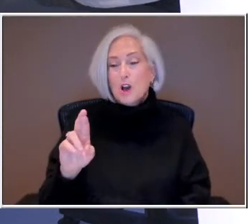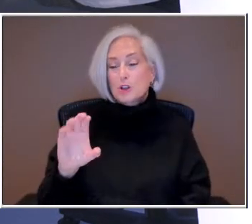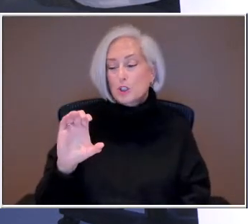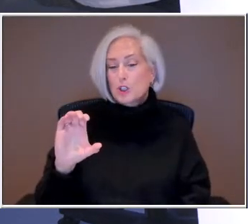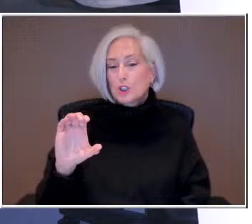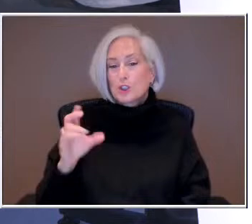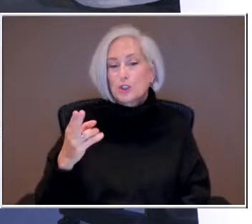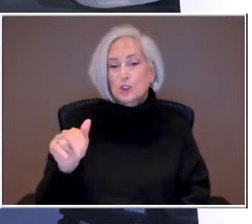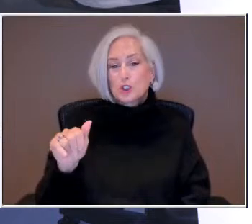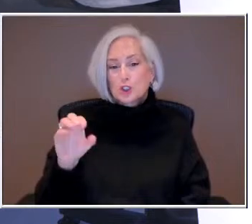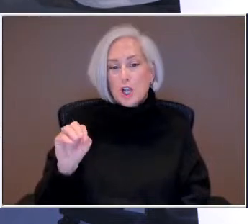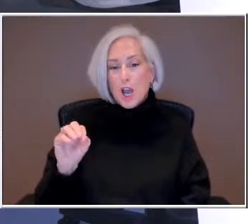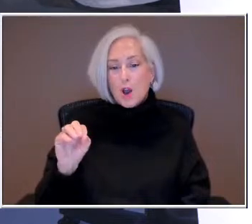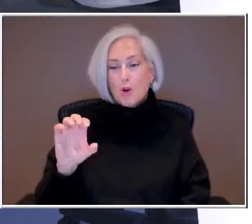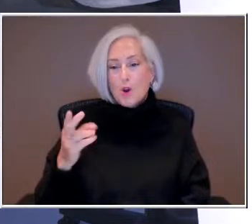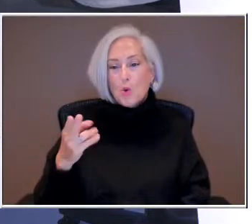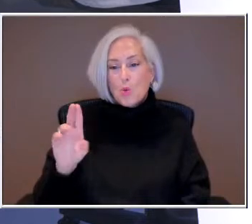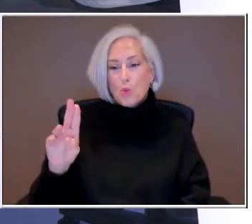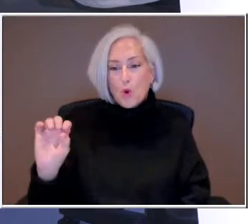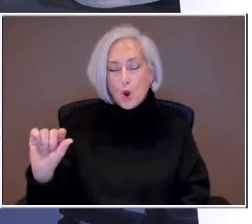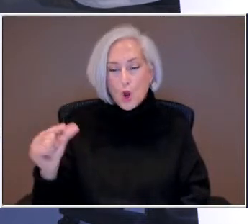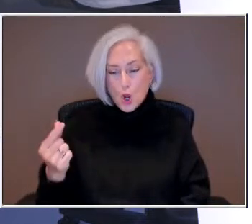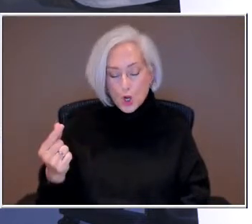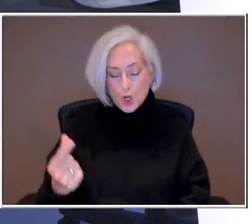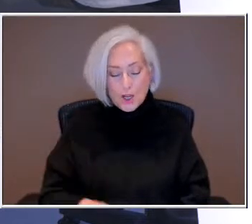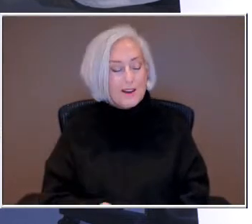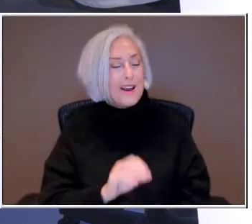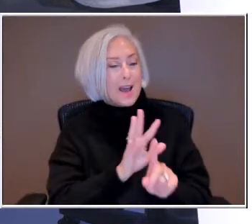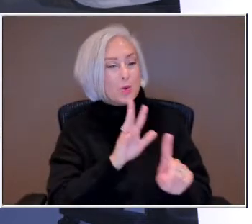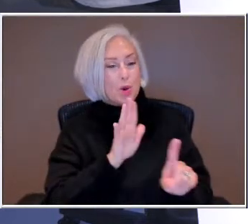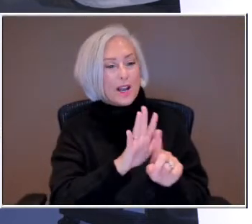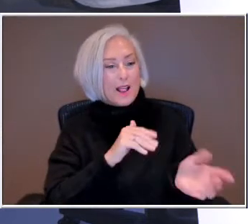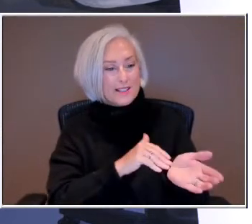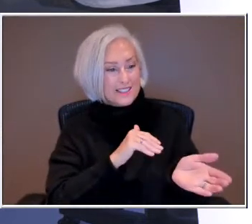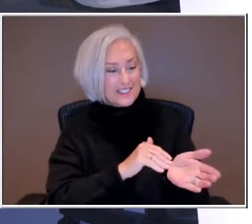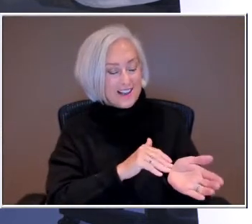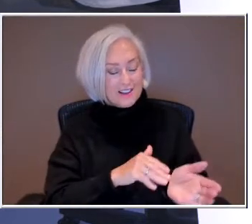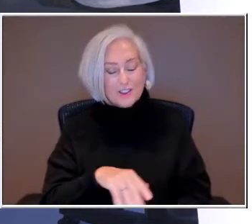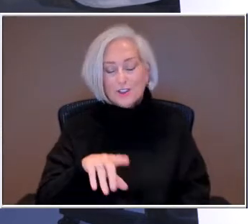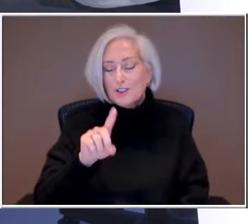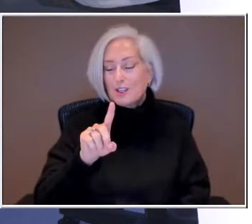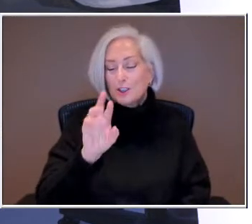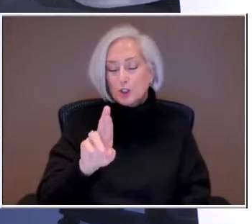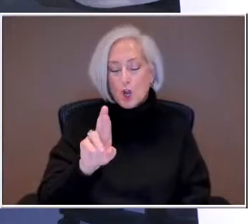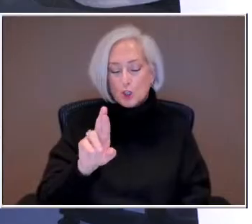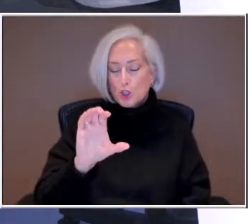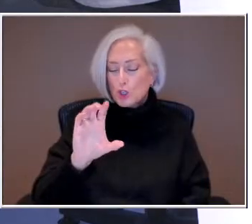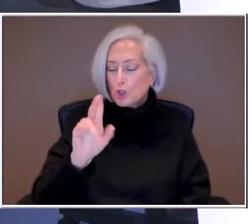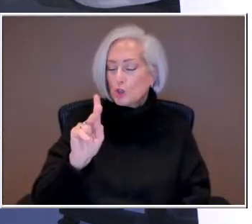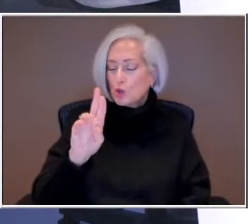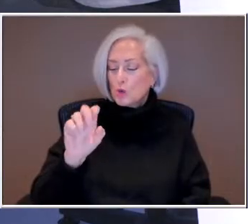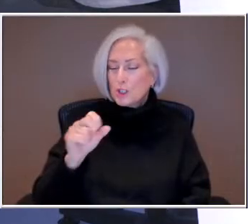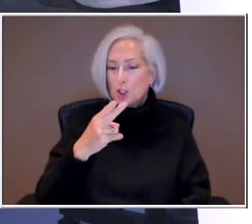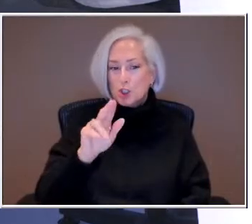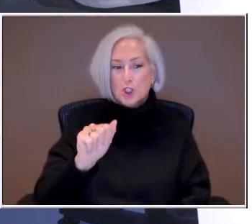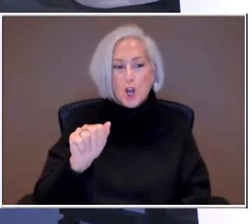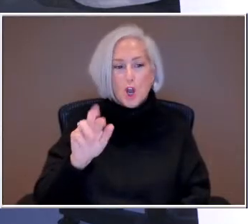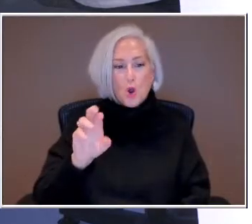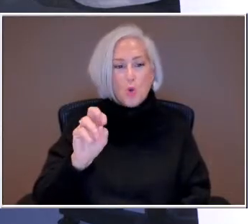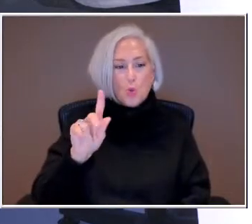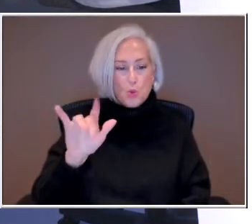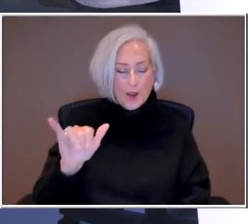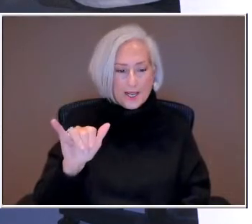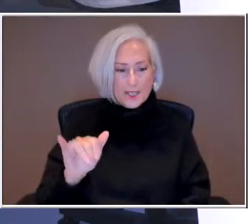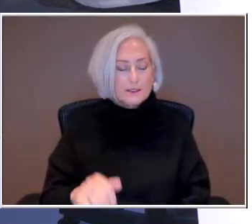radiation oncologist Dr. Krishna Reddy. Jenny, I want to start with you. What was the most difficult part to